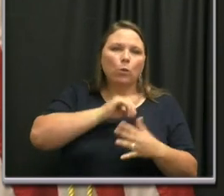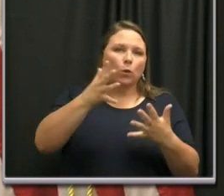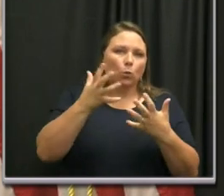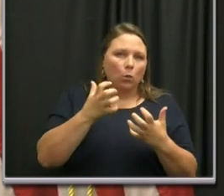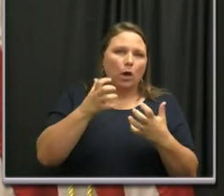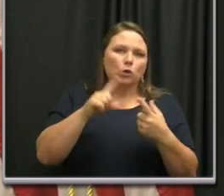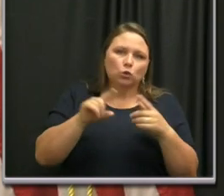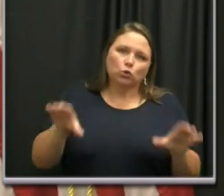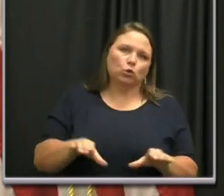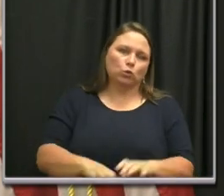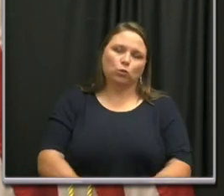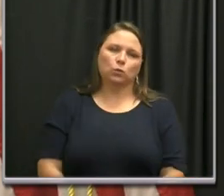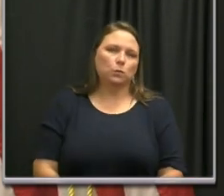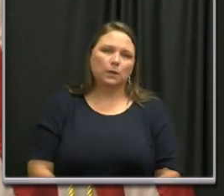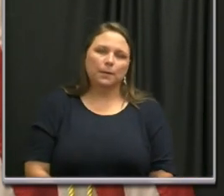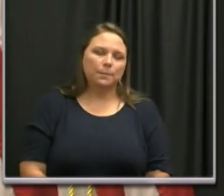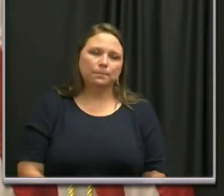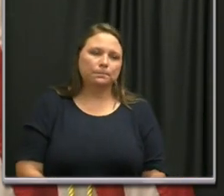government to try to do.